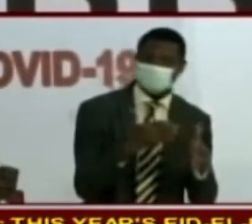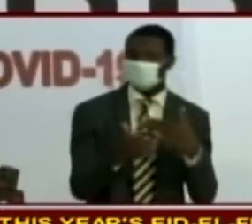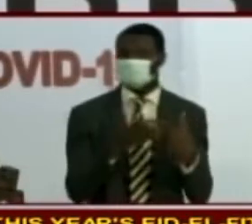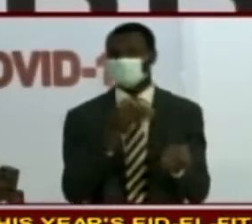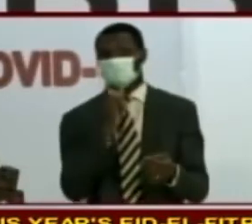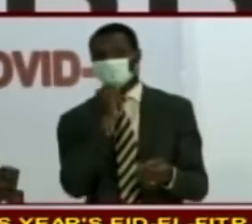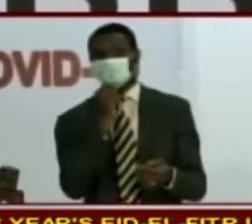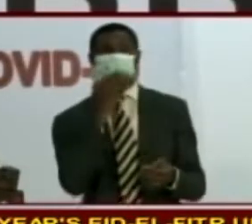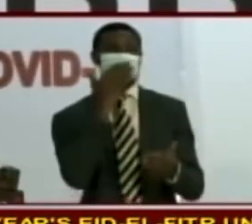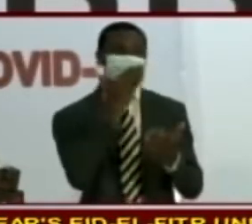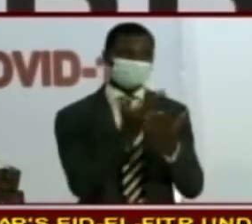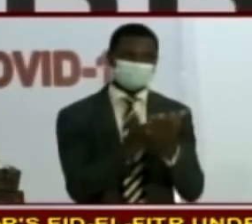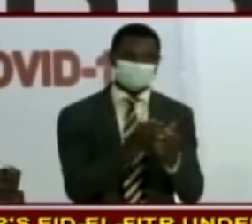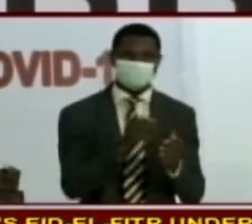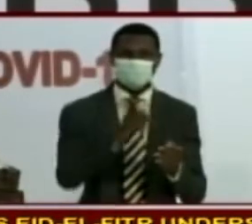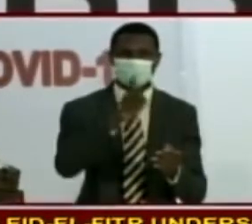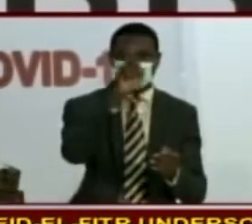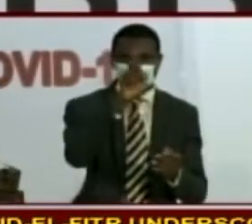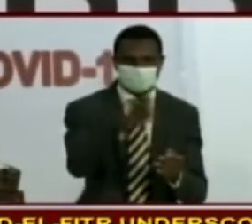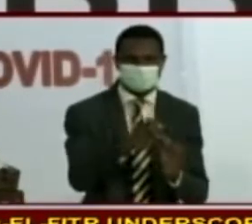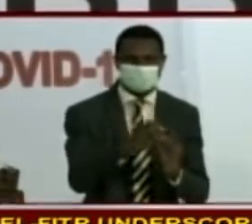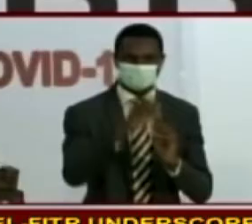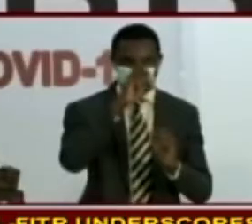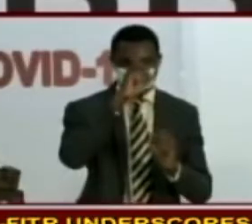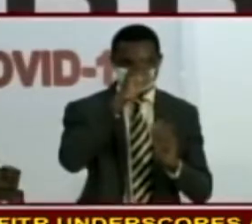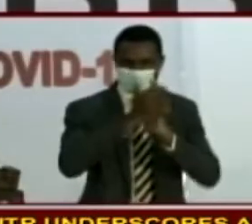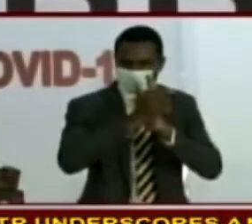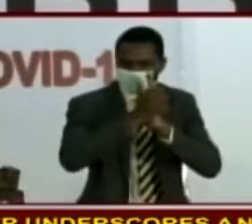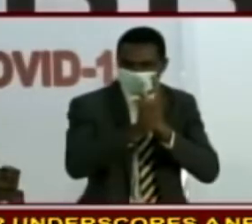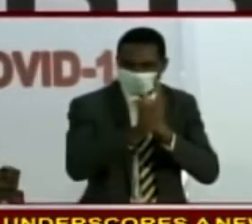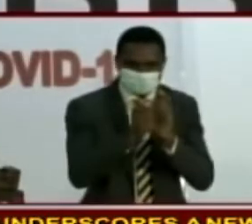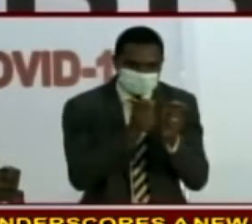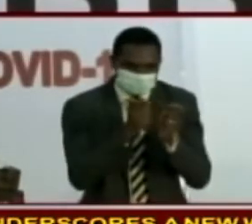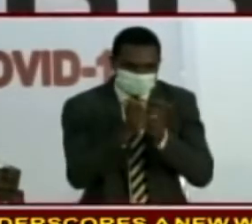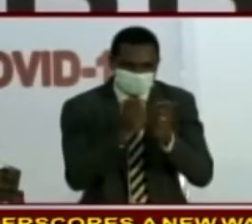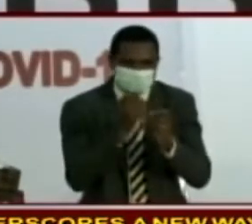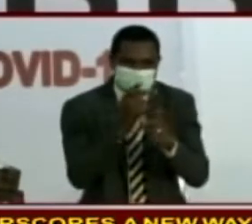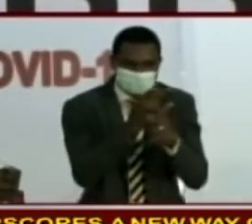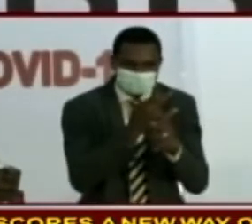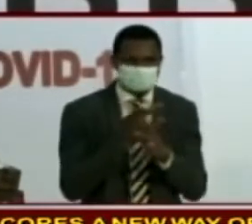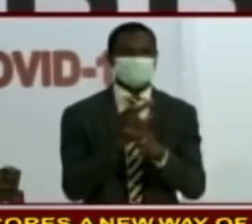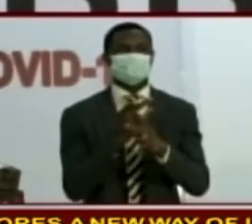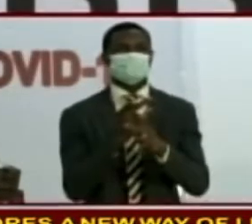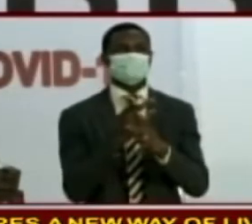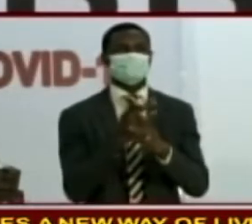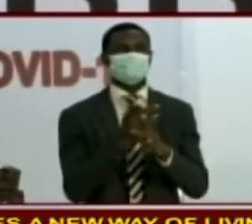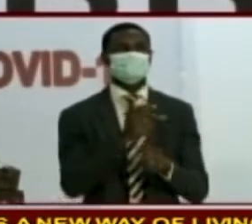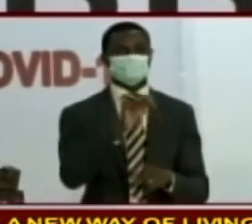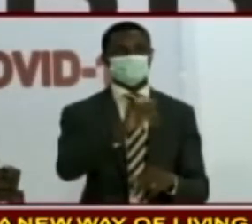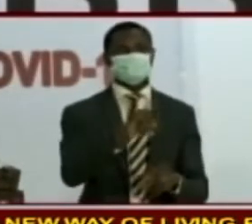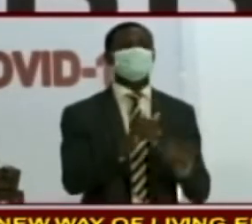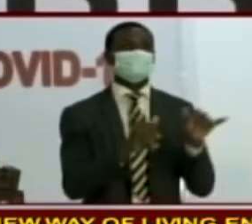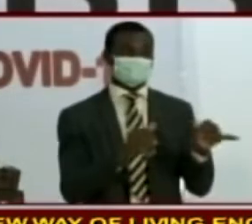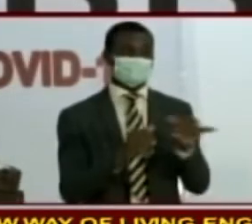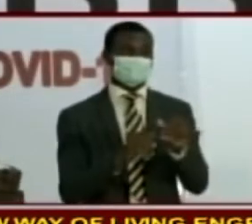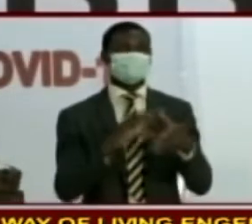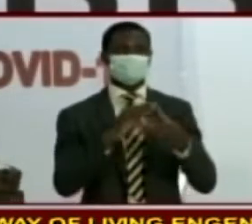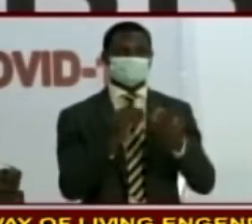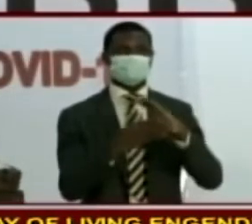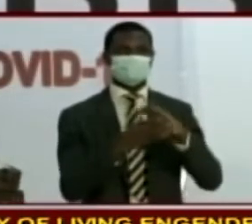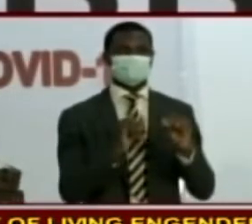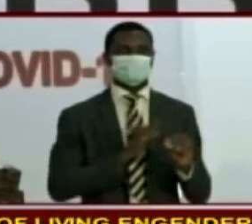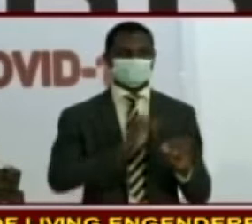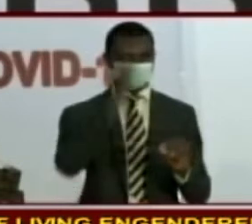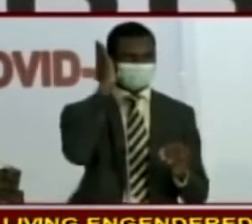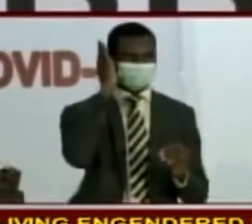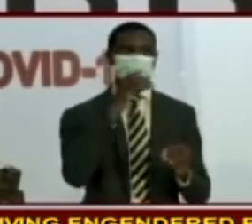not handled carefully. A gurguje, abin da yasa zan yi da Hausa, tambayan ta ƙarshe da aka yi ta farko